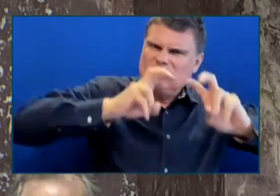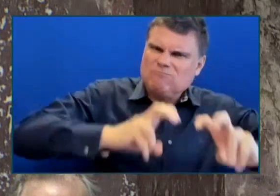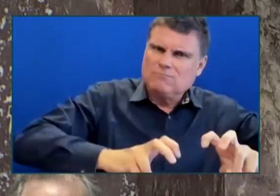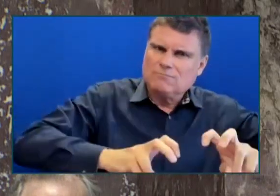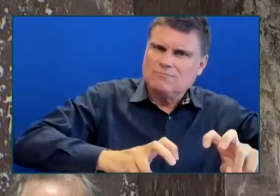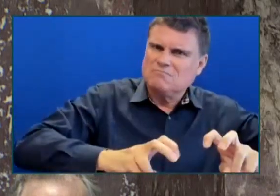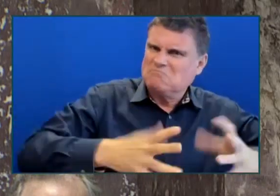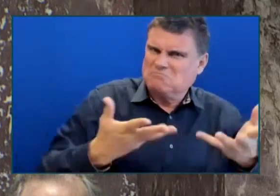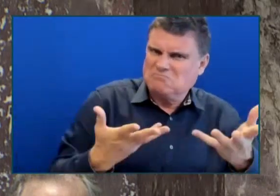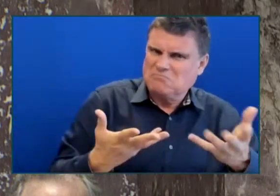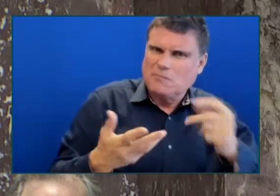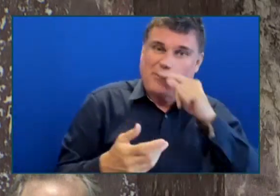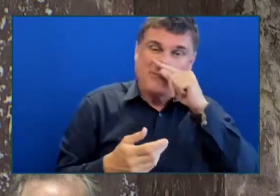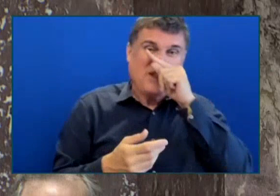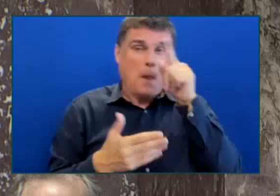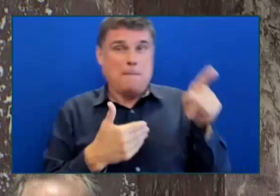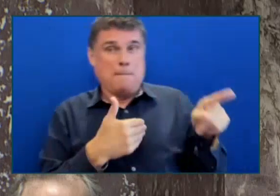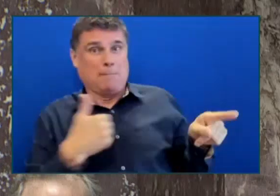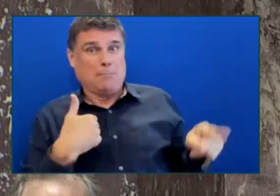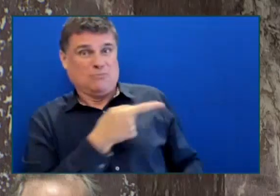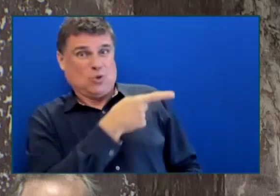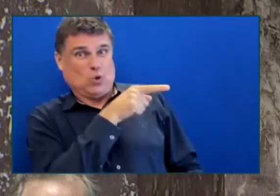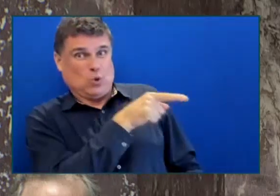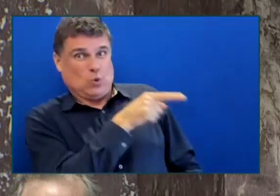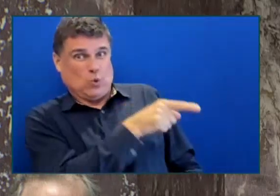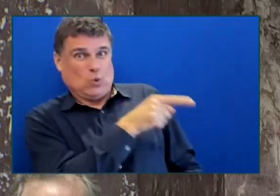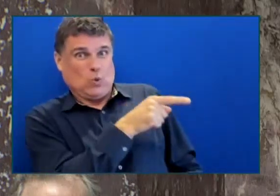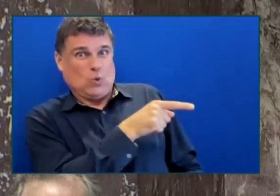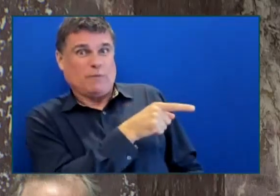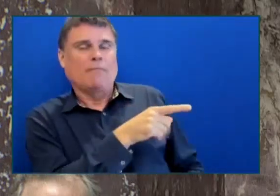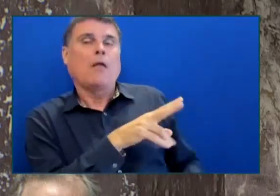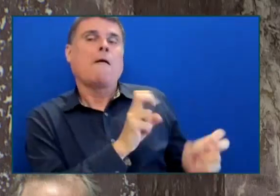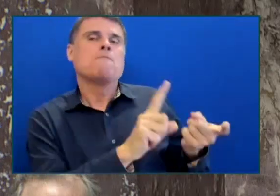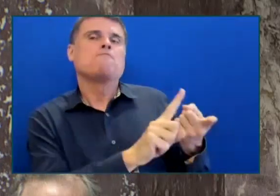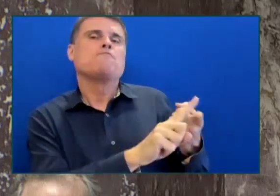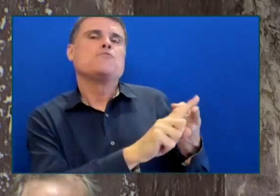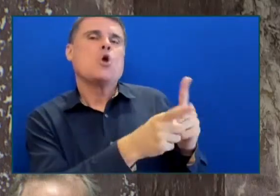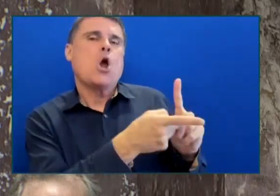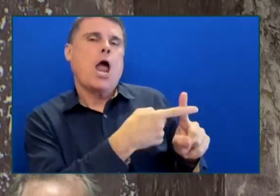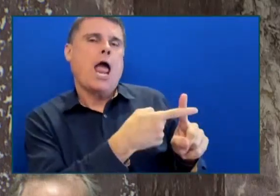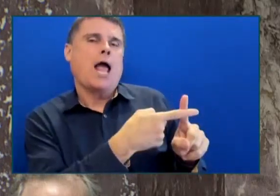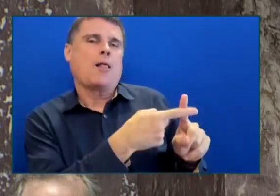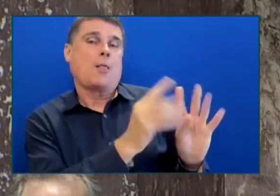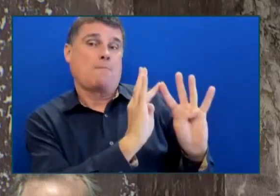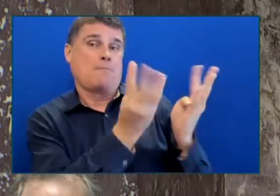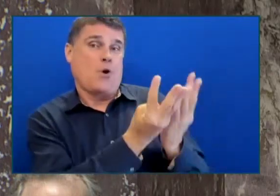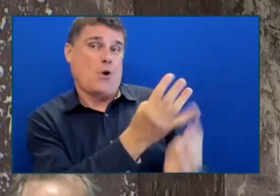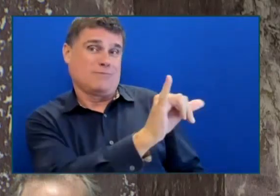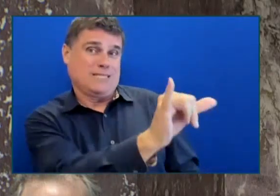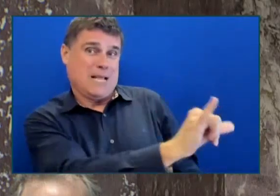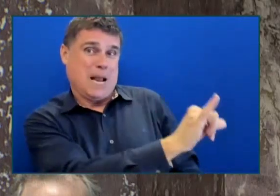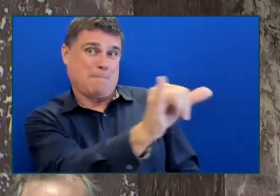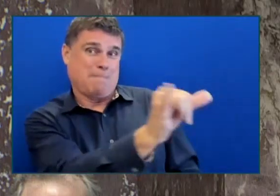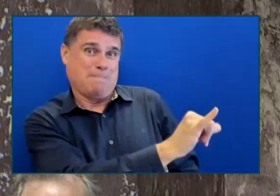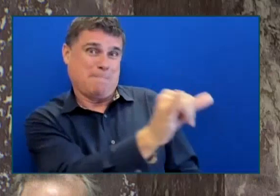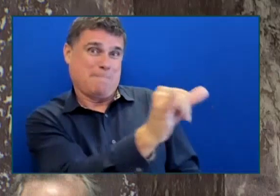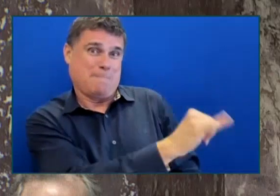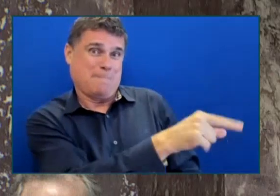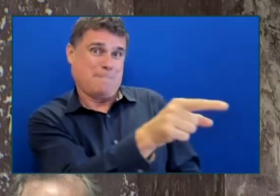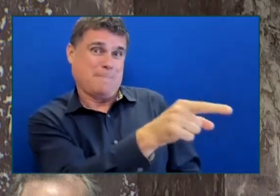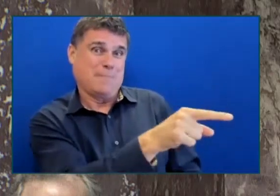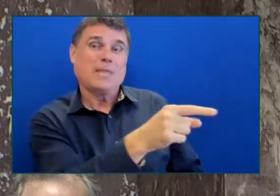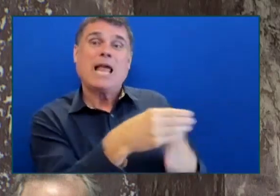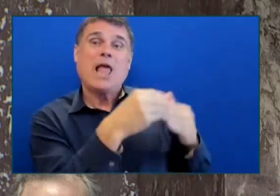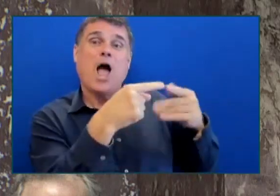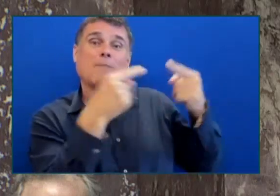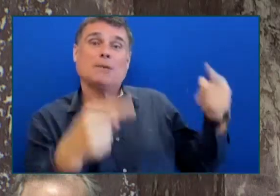also have connections to people on the board of Atira. The leader of the opposition, former colleague, is the chair of